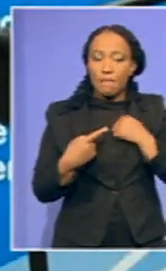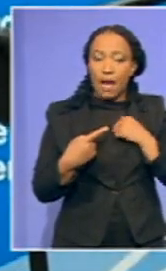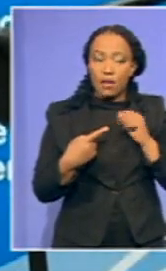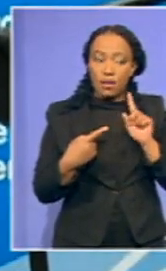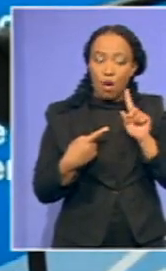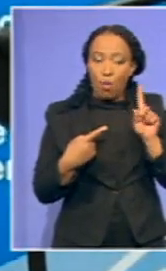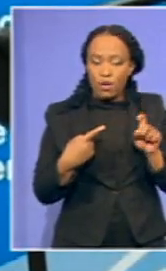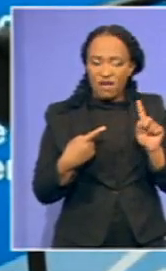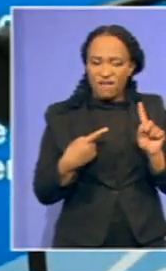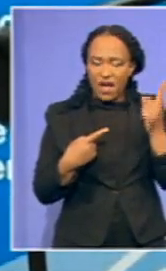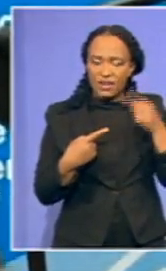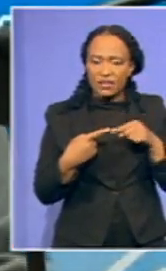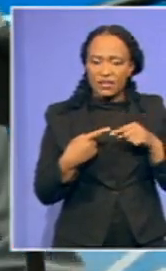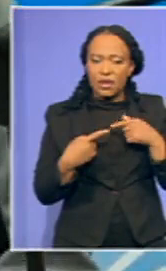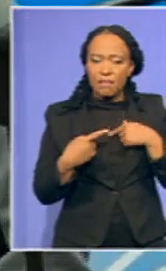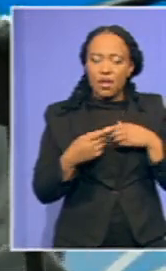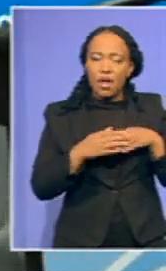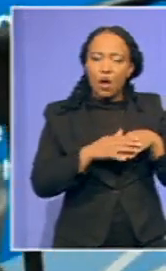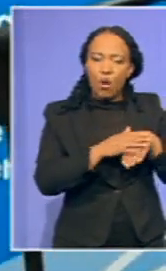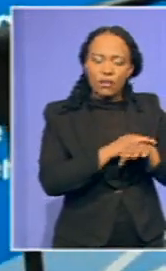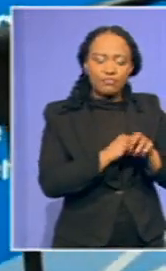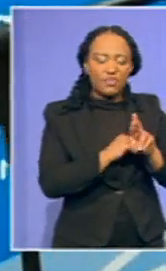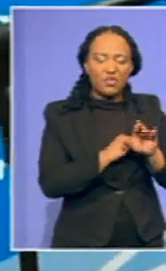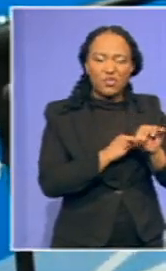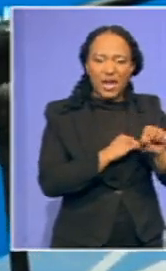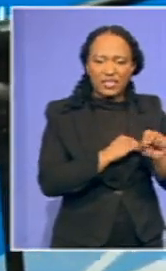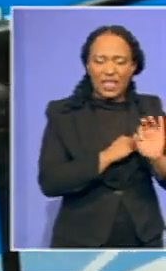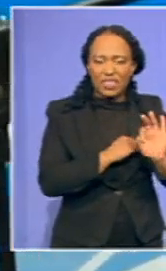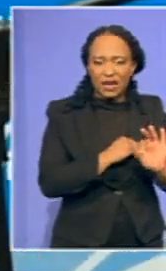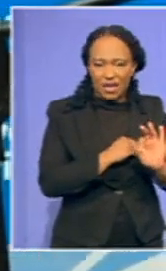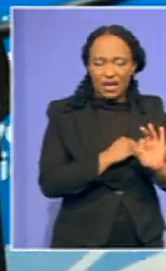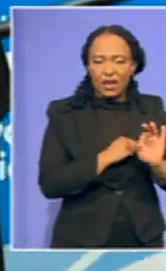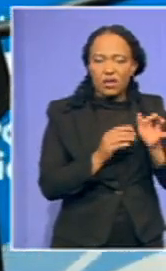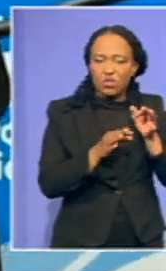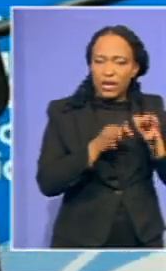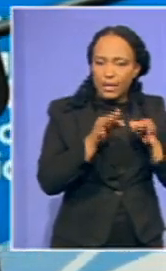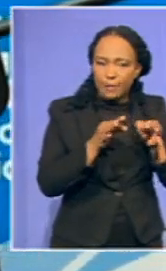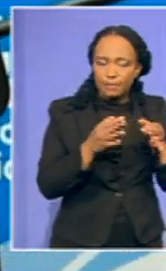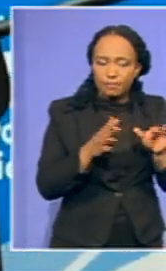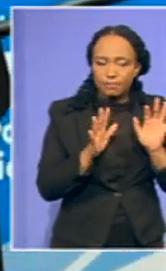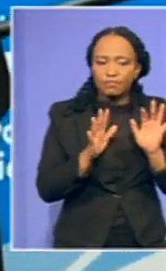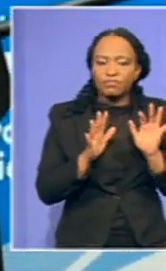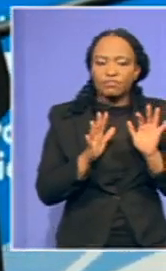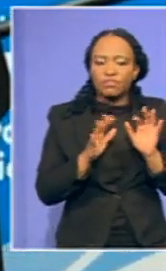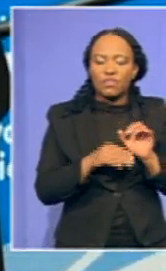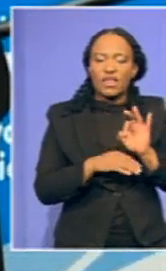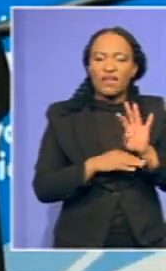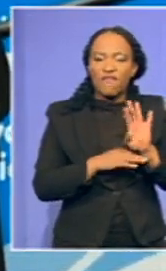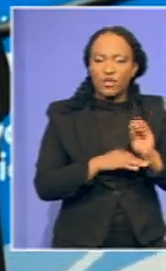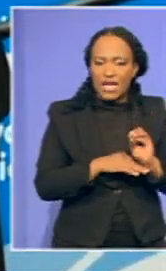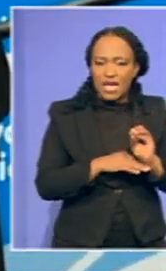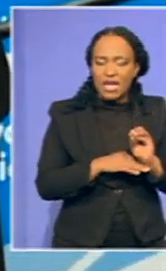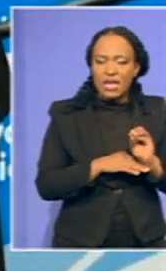here. And I went to RES 3 again just to recap on where we are. RES 3 does take 340